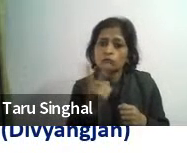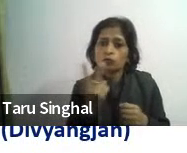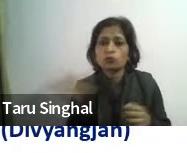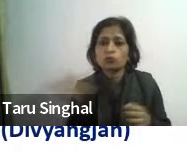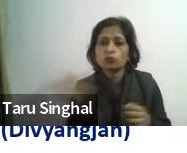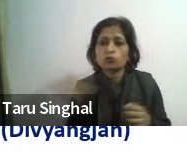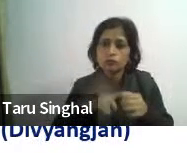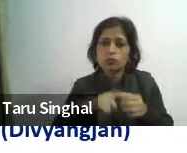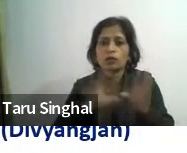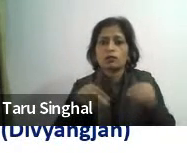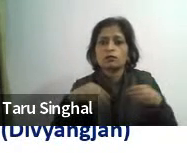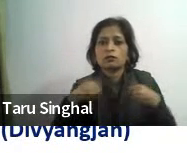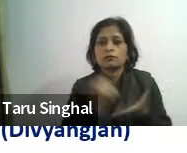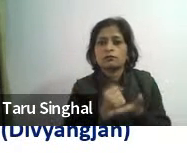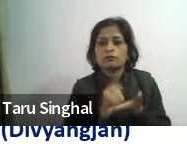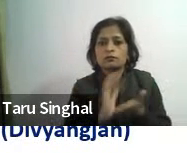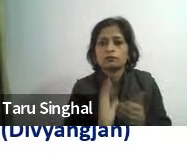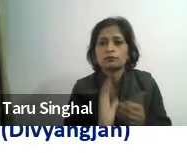Okay.